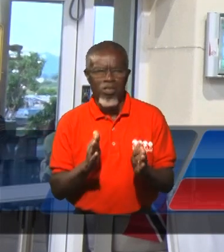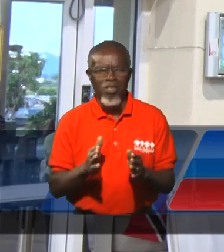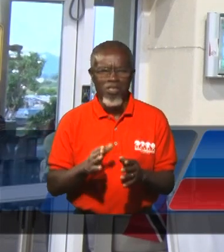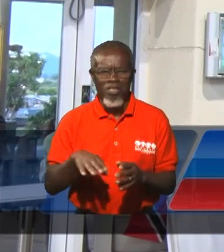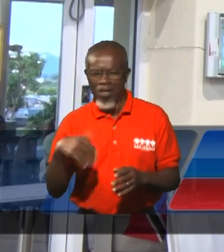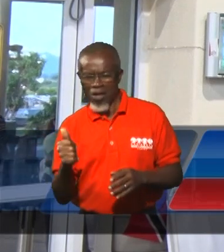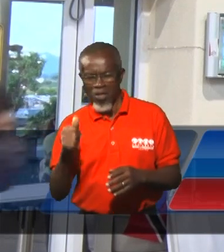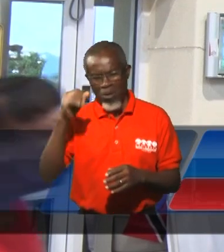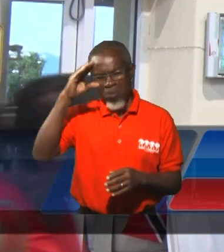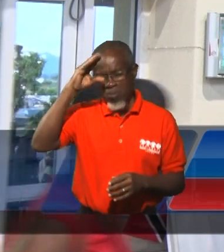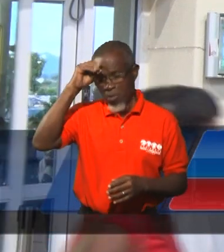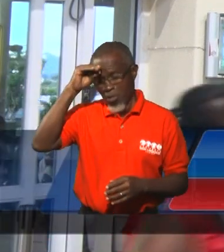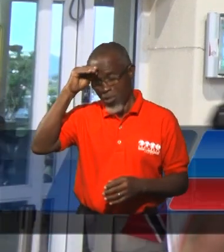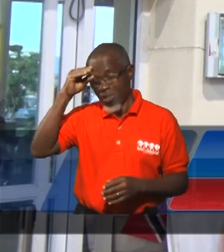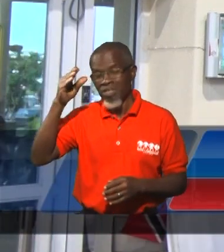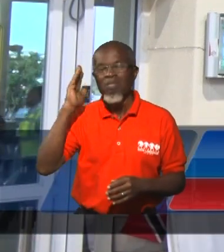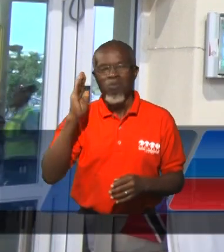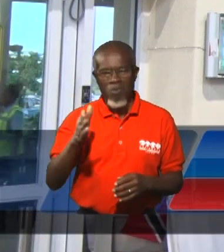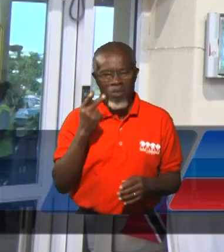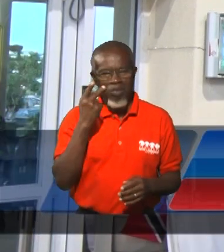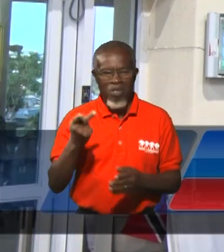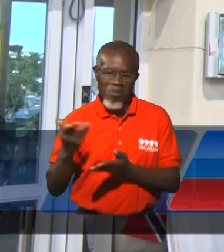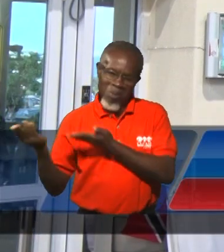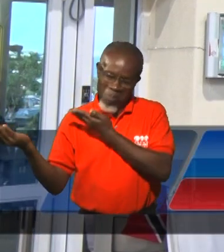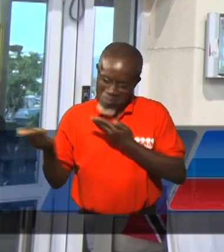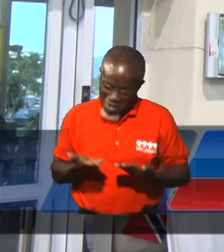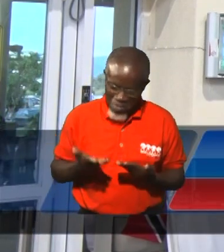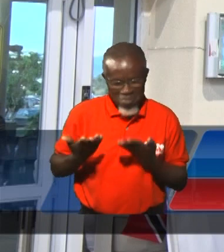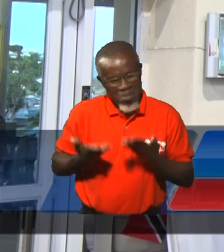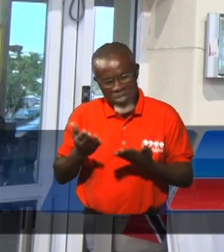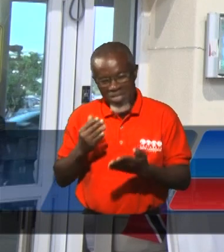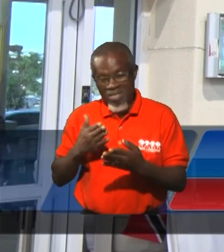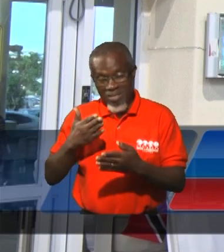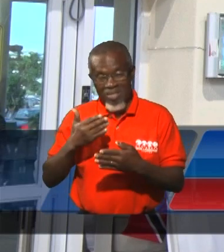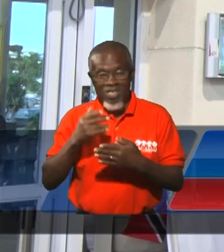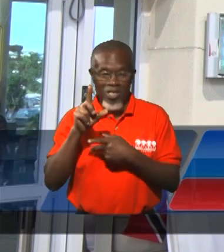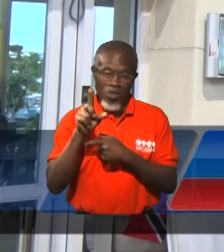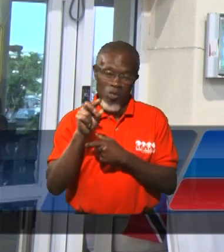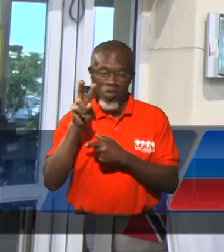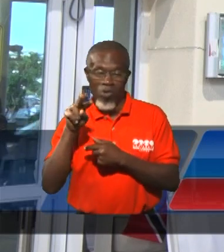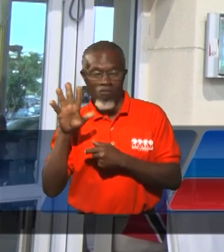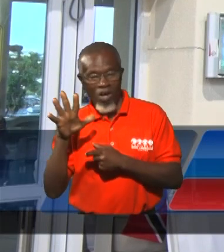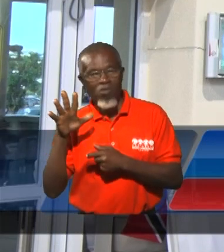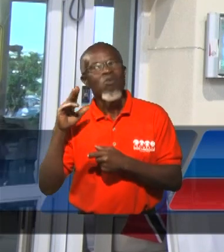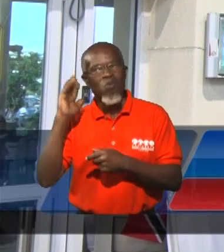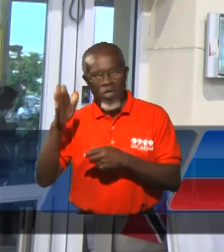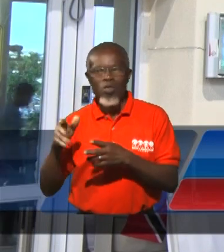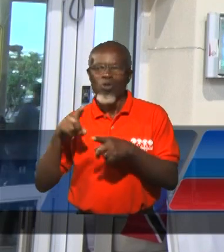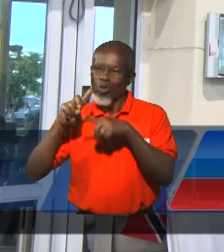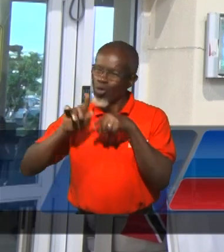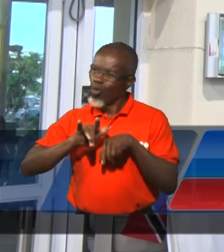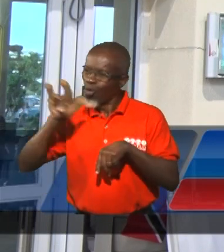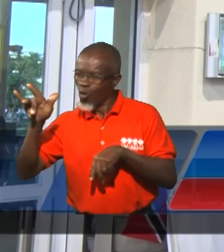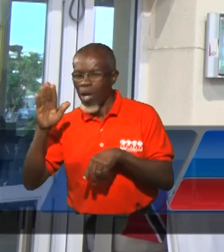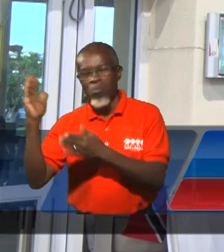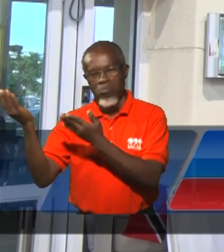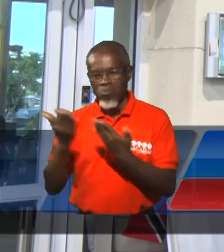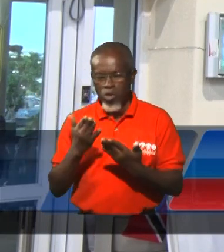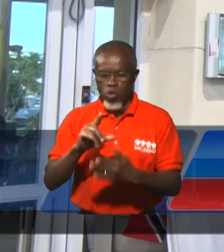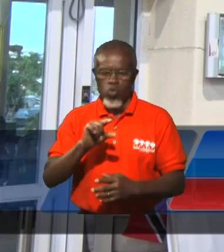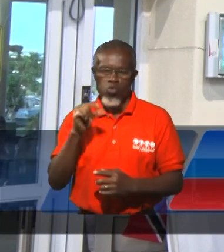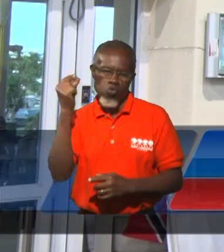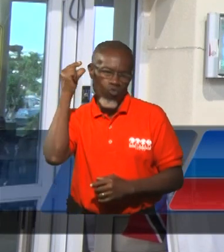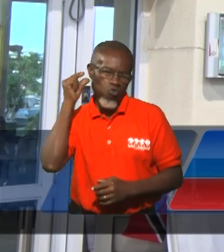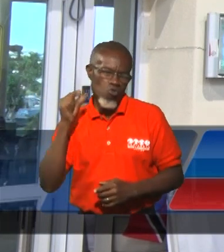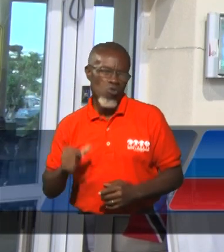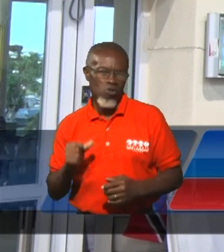to do much better, to bring home the gold medal next year. That, you see, we have a lot of youth with